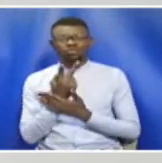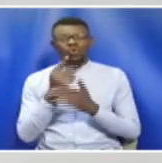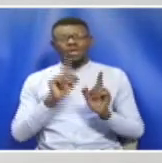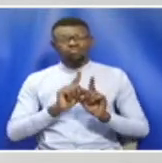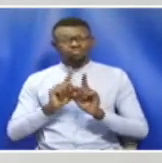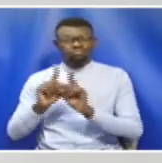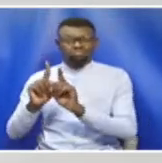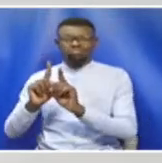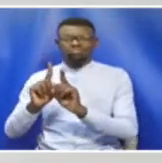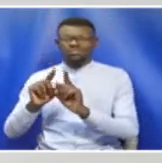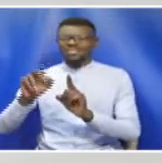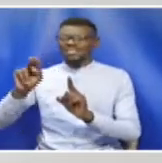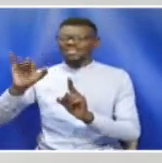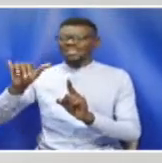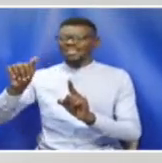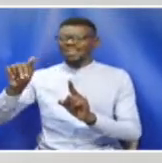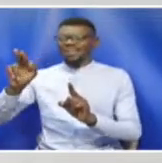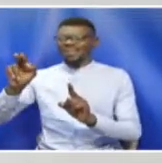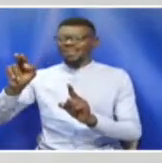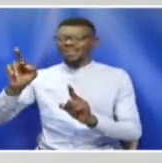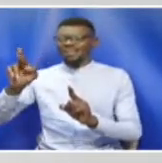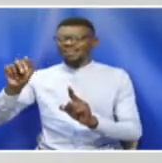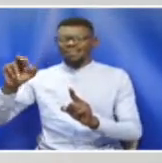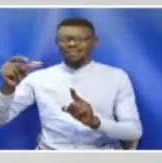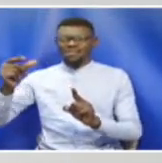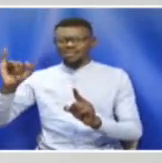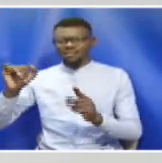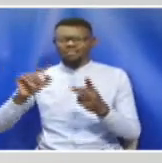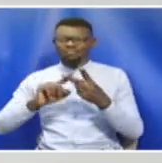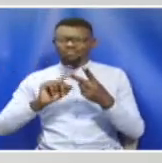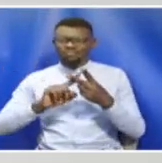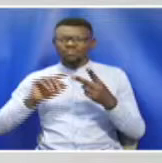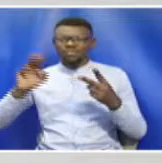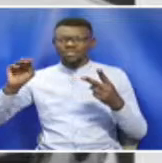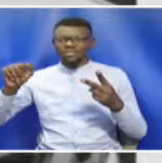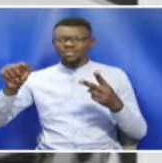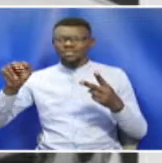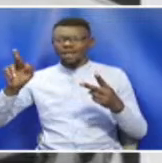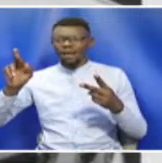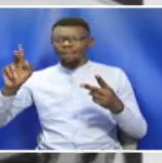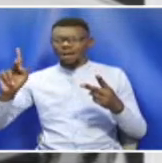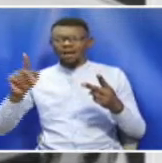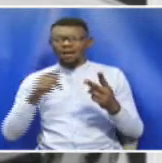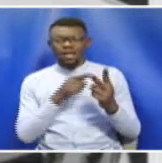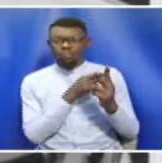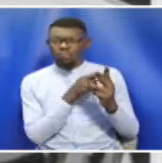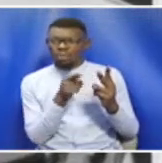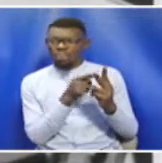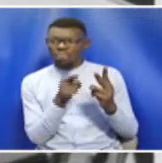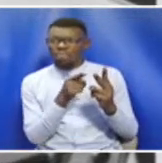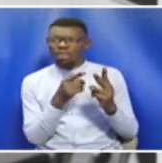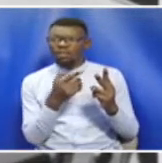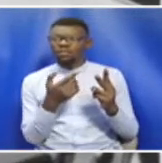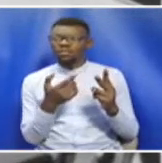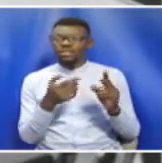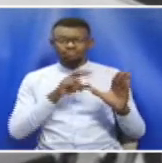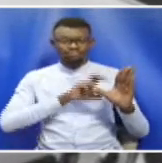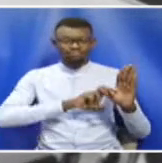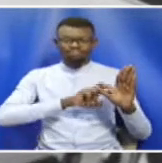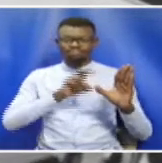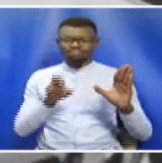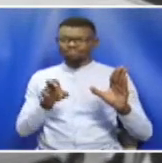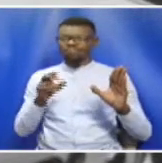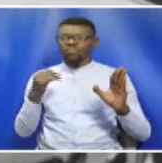Moturi of Mugirango North and Mark Bosire of Kitutu Masaba, but the two reportedly disembarked in